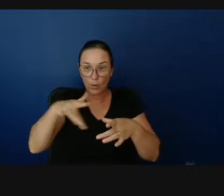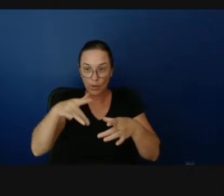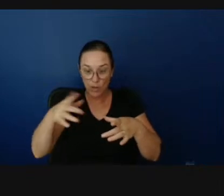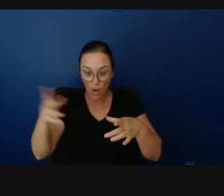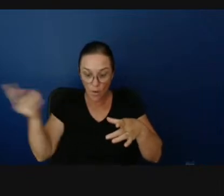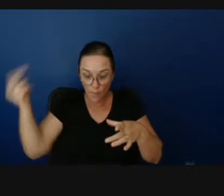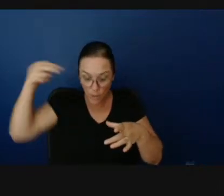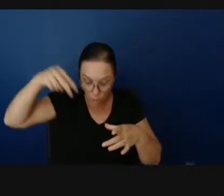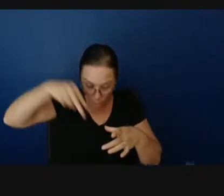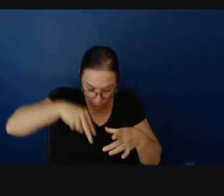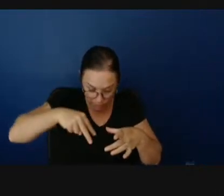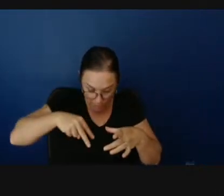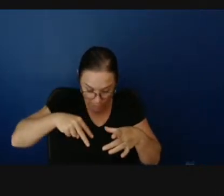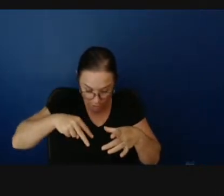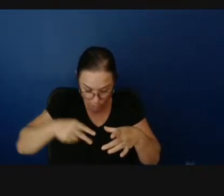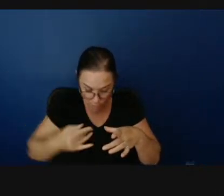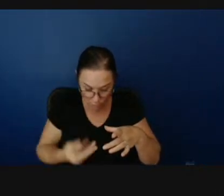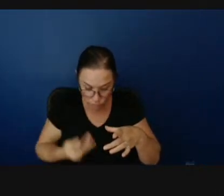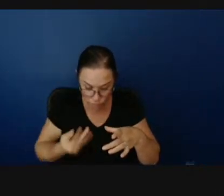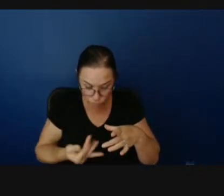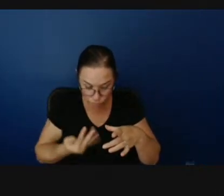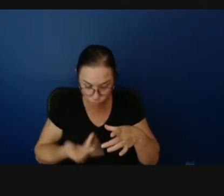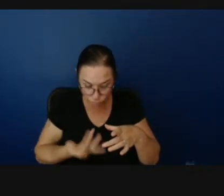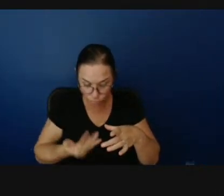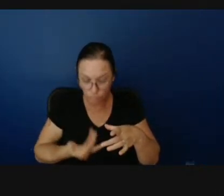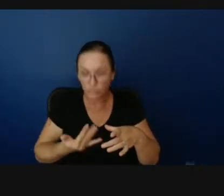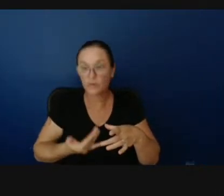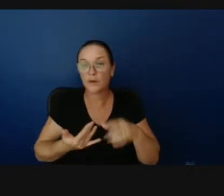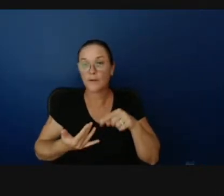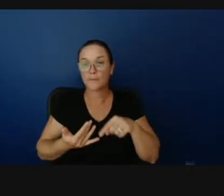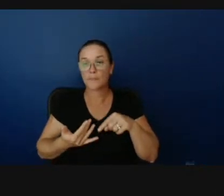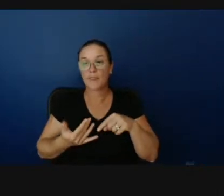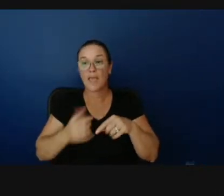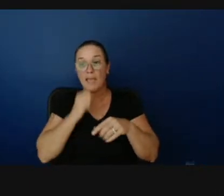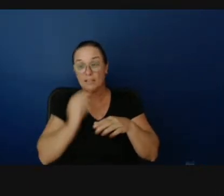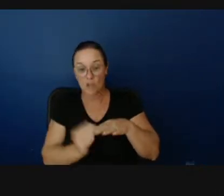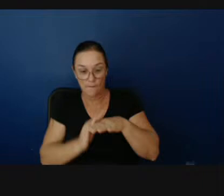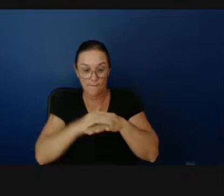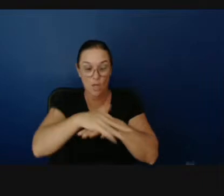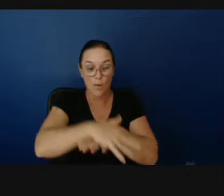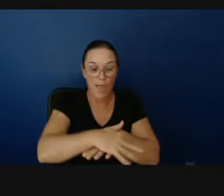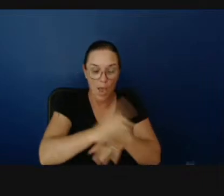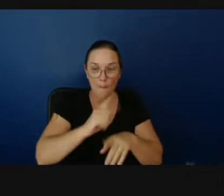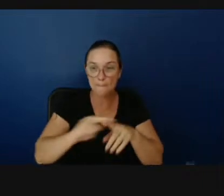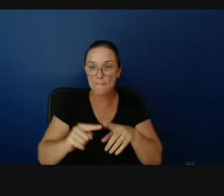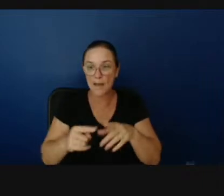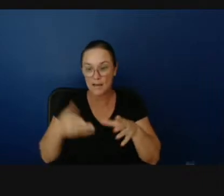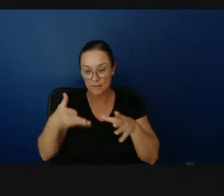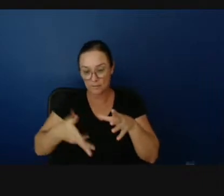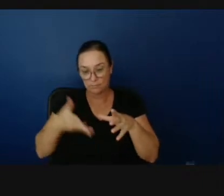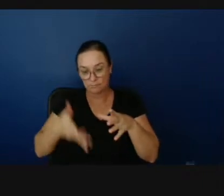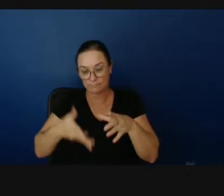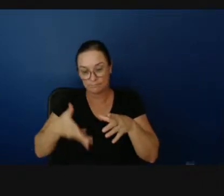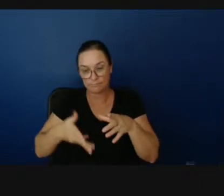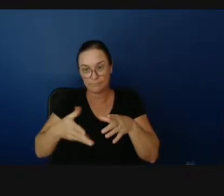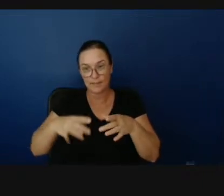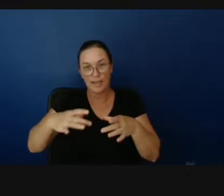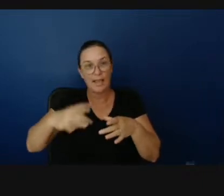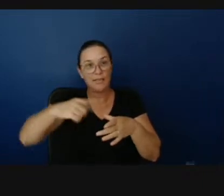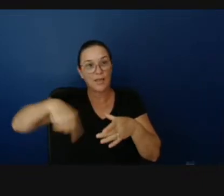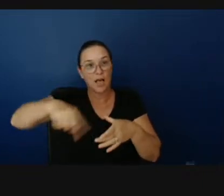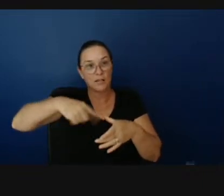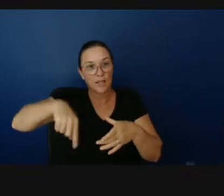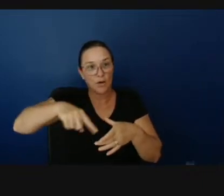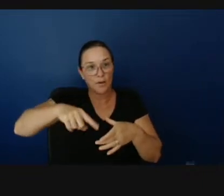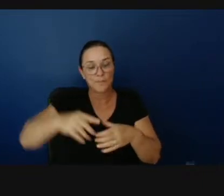in the vent, even though there's not actually molten material like flowing out on the surface. And so that could be contributing to the glow. If